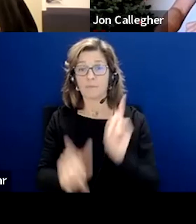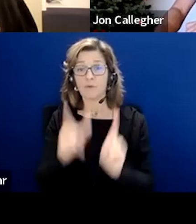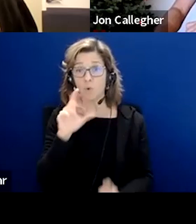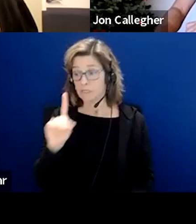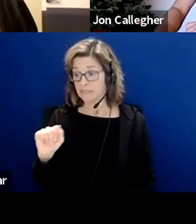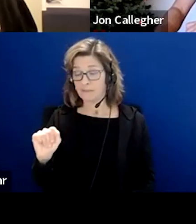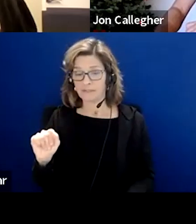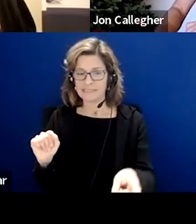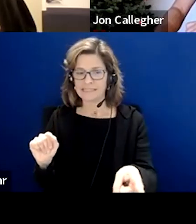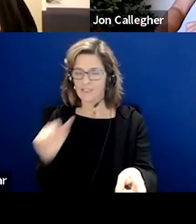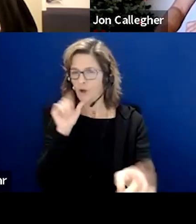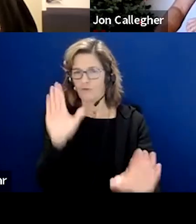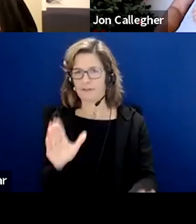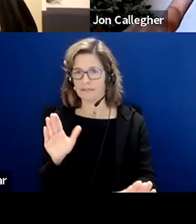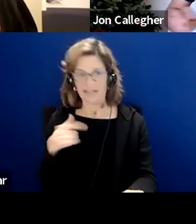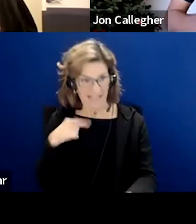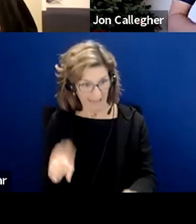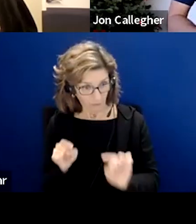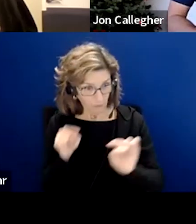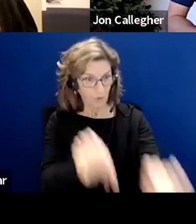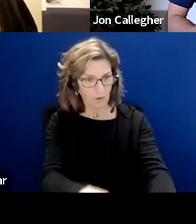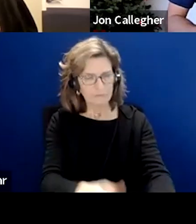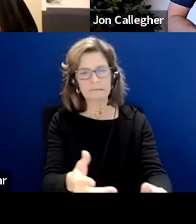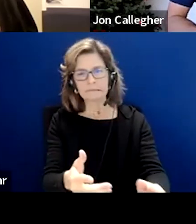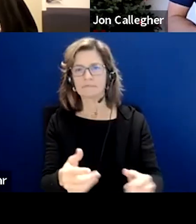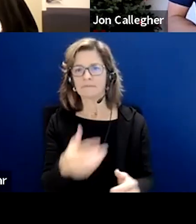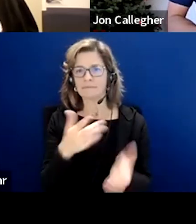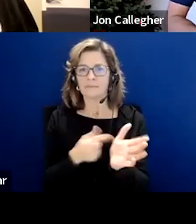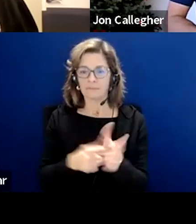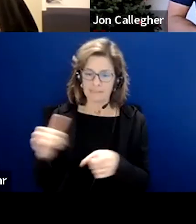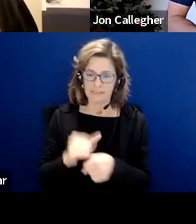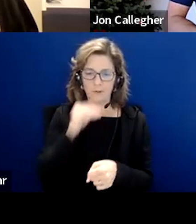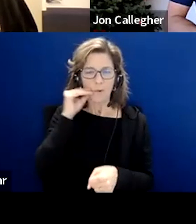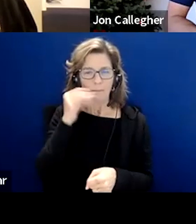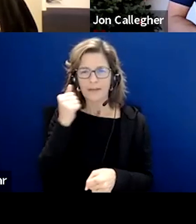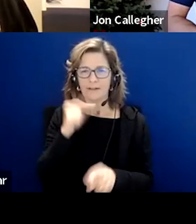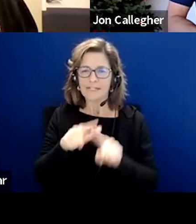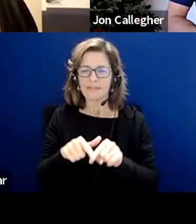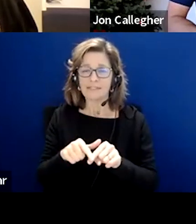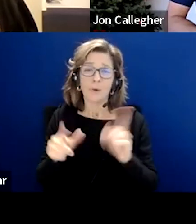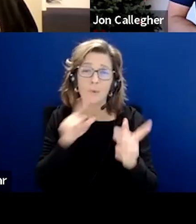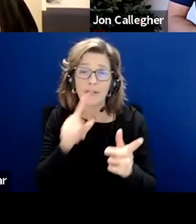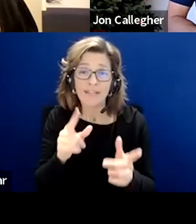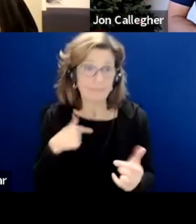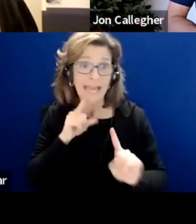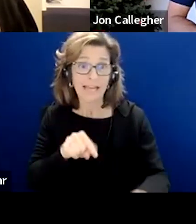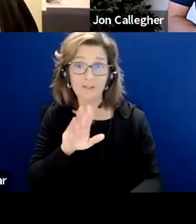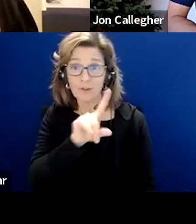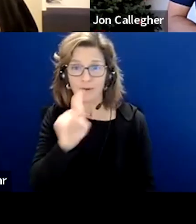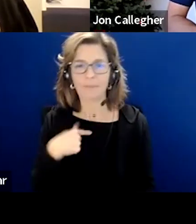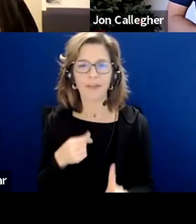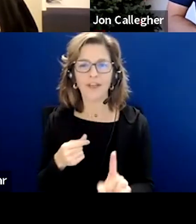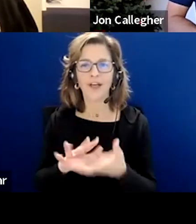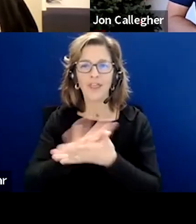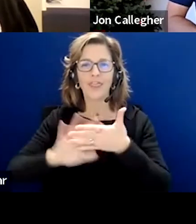wasn't necessarily a great thing, right? So my complete non-answer to your question is